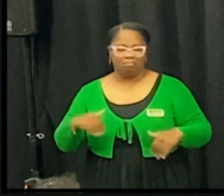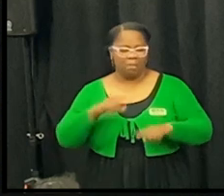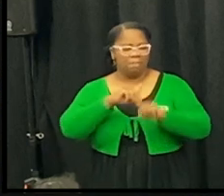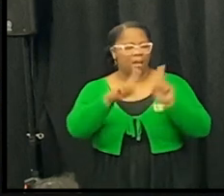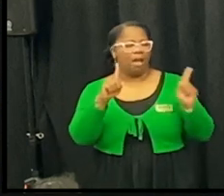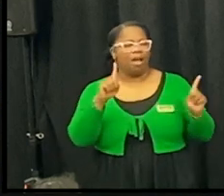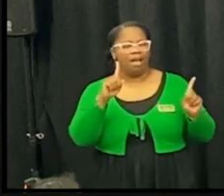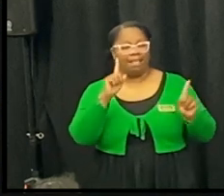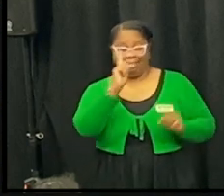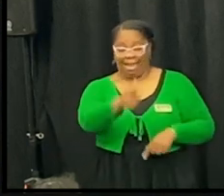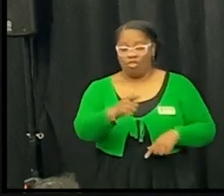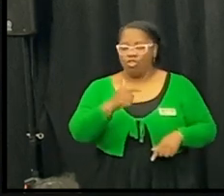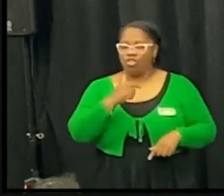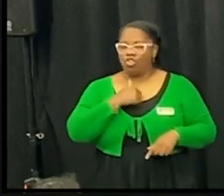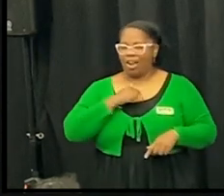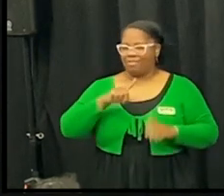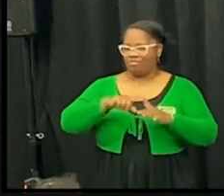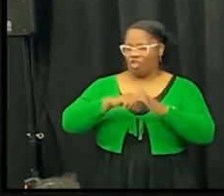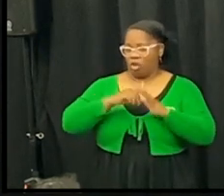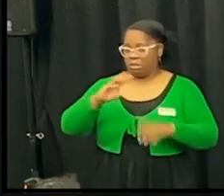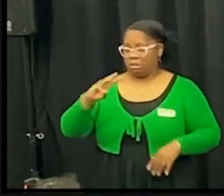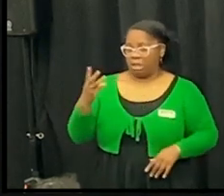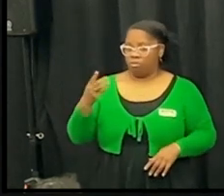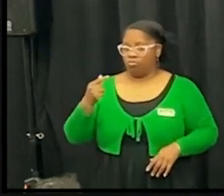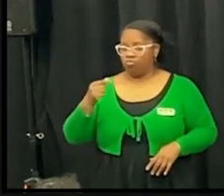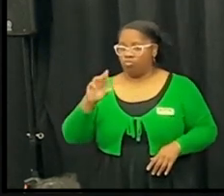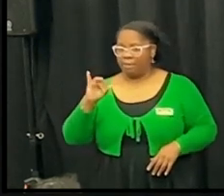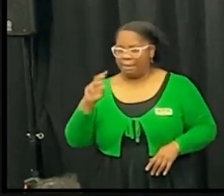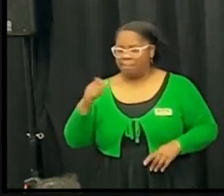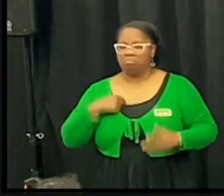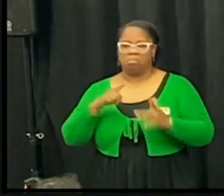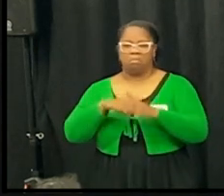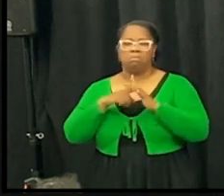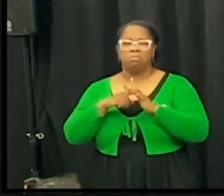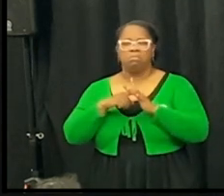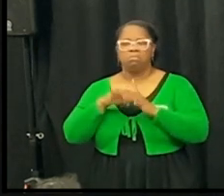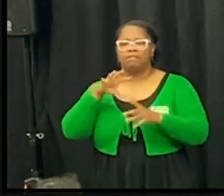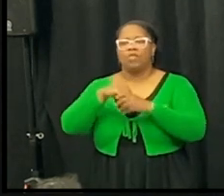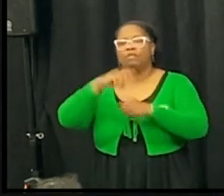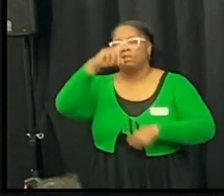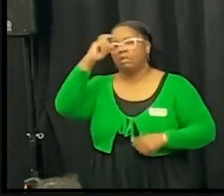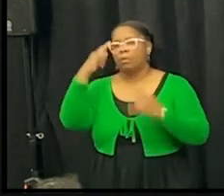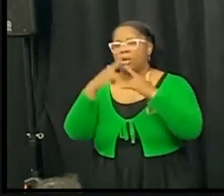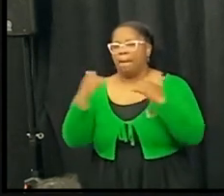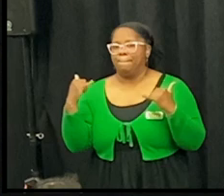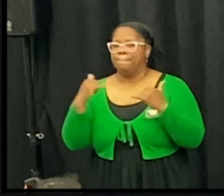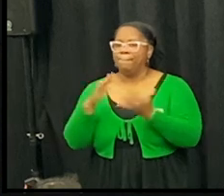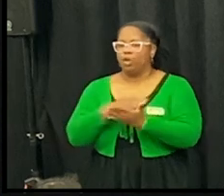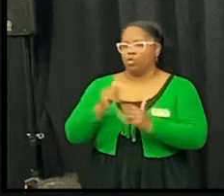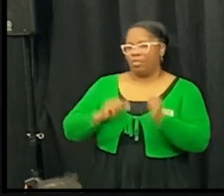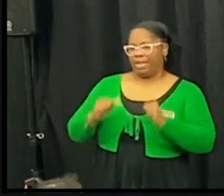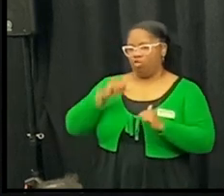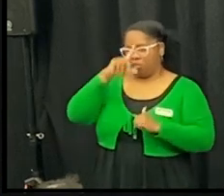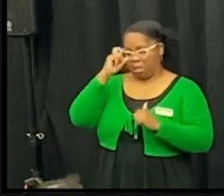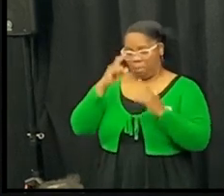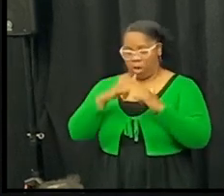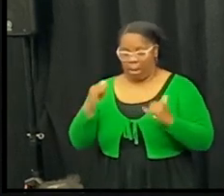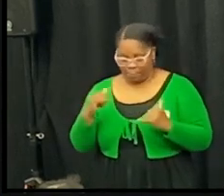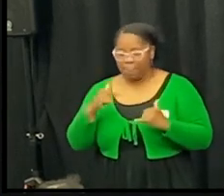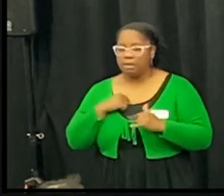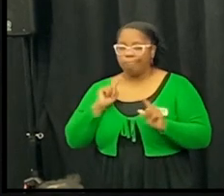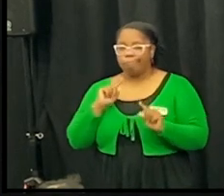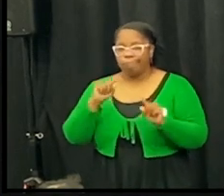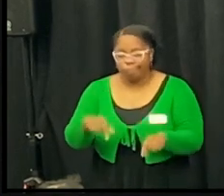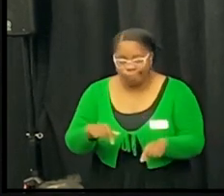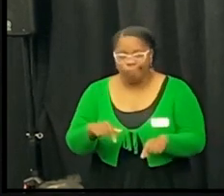until when I was in sixth grade, when I was involved in this summer camp, musical theater summer camp, and